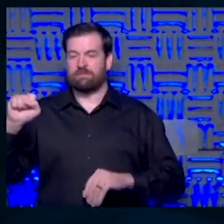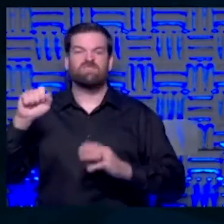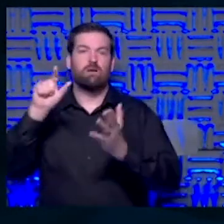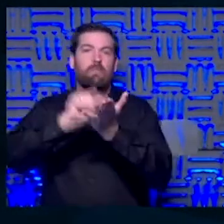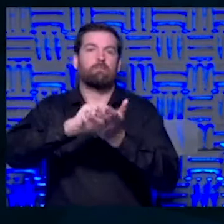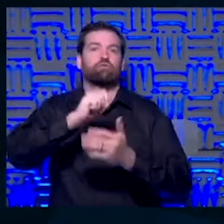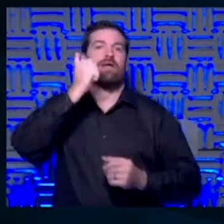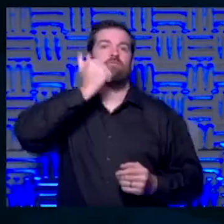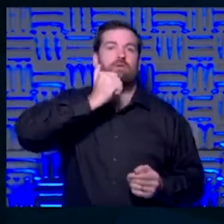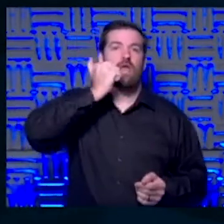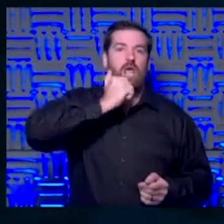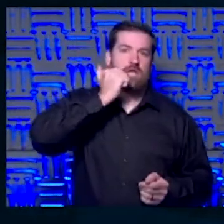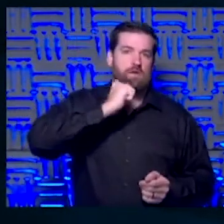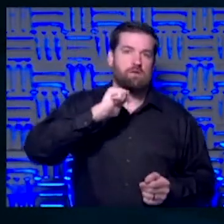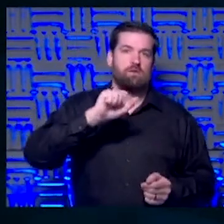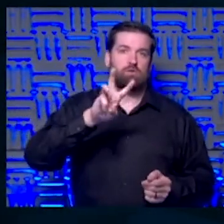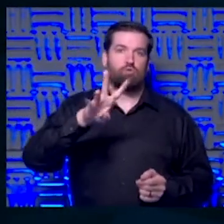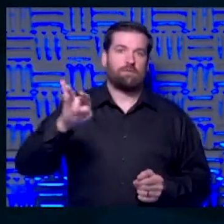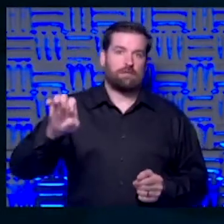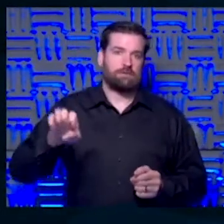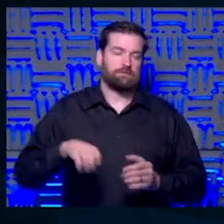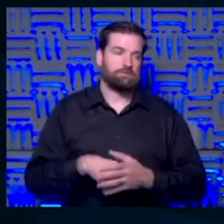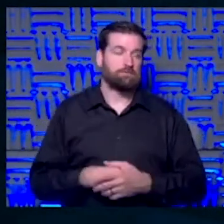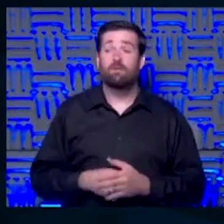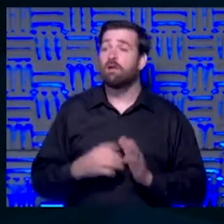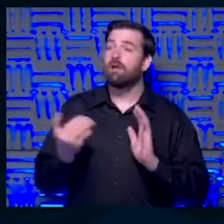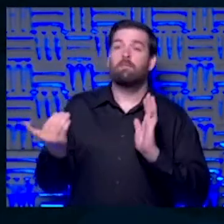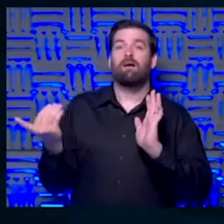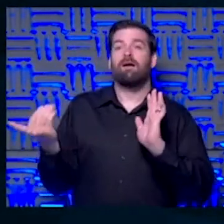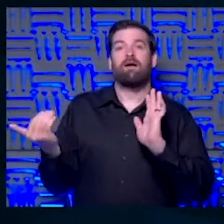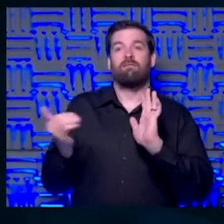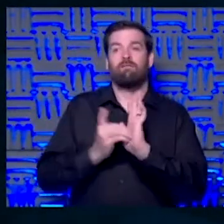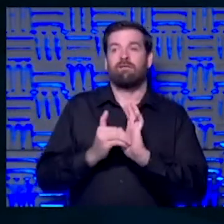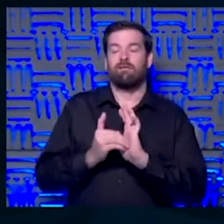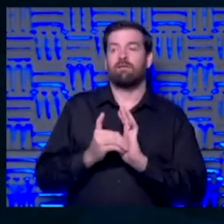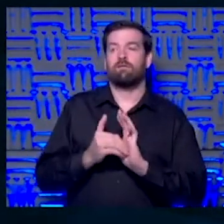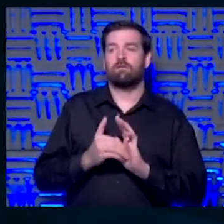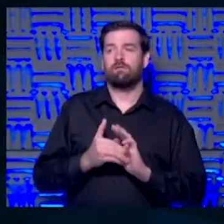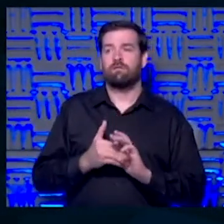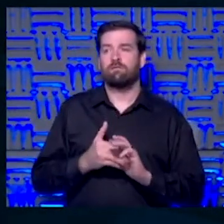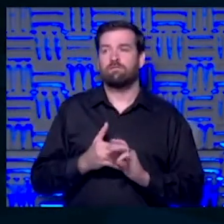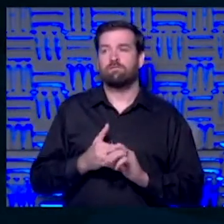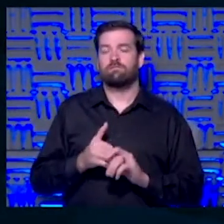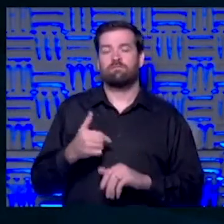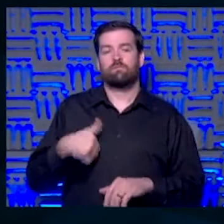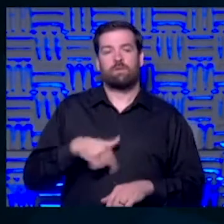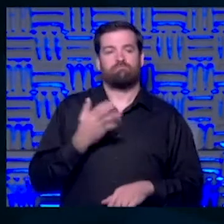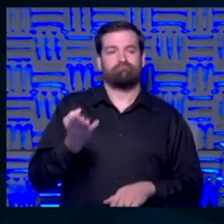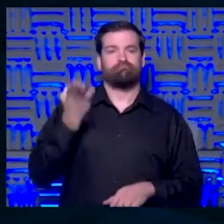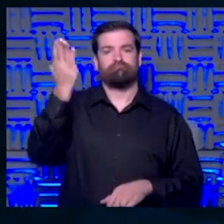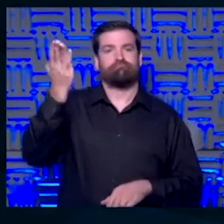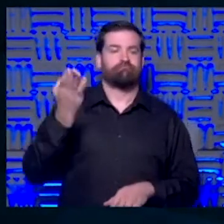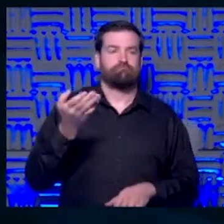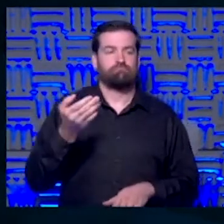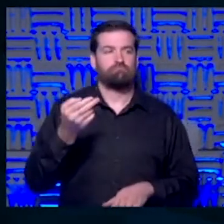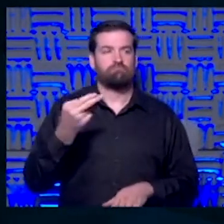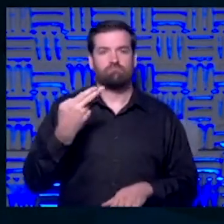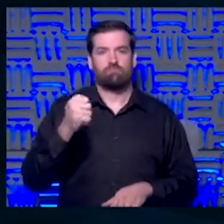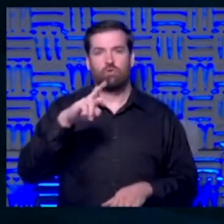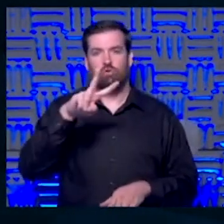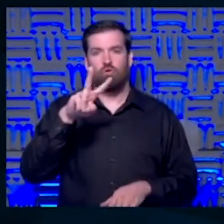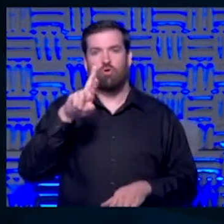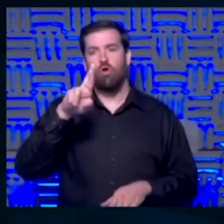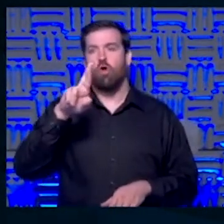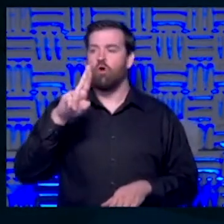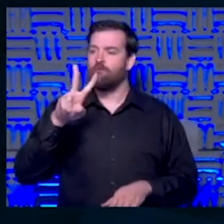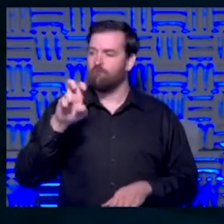website. Okay, Cheryl. We're the ones that give it to Harvard. We're the ones that give it to the Harvard Global Health